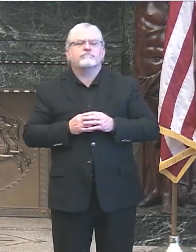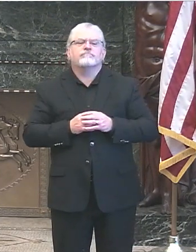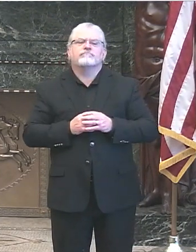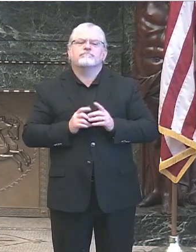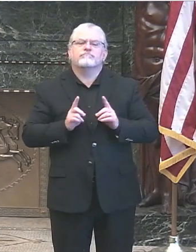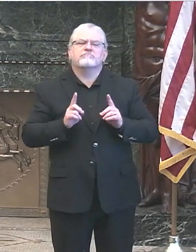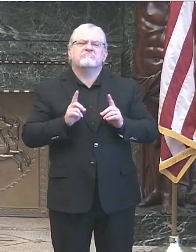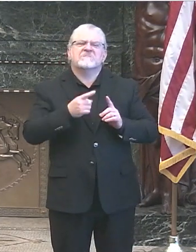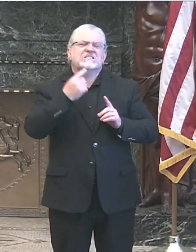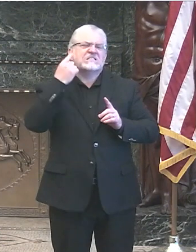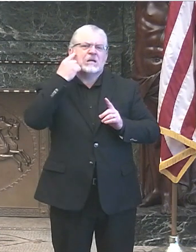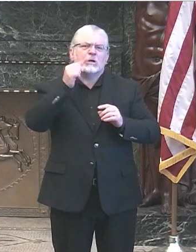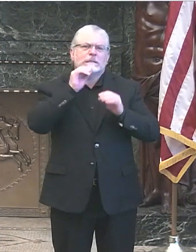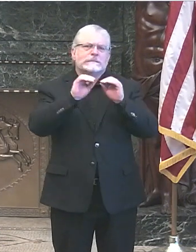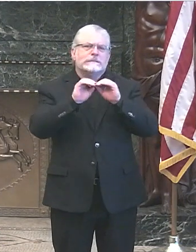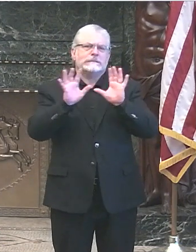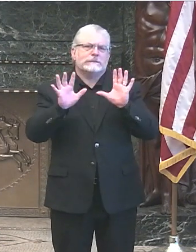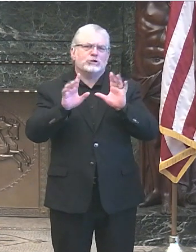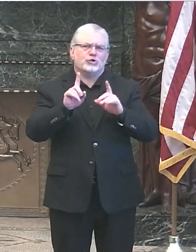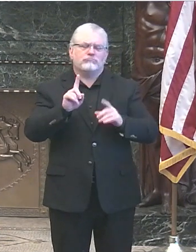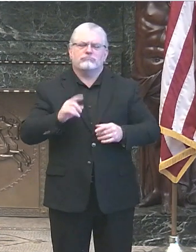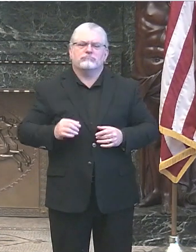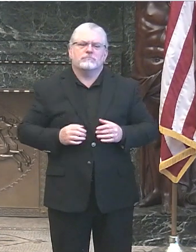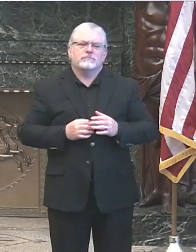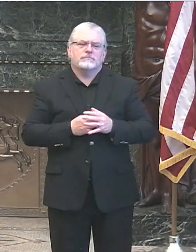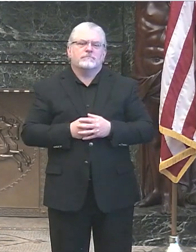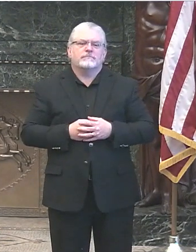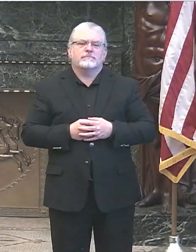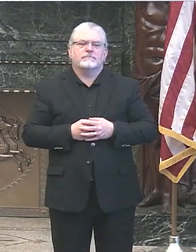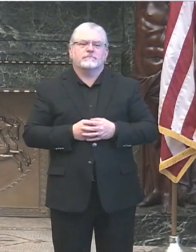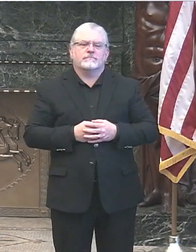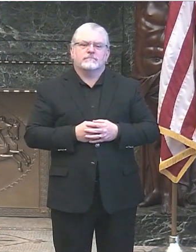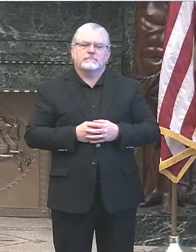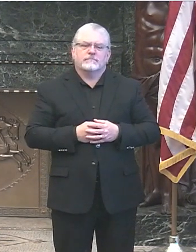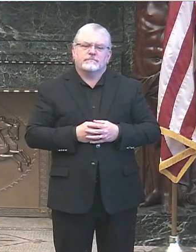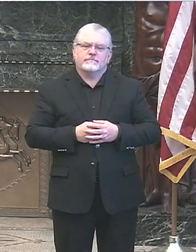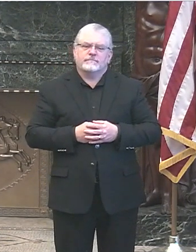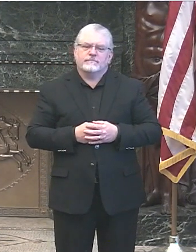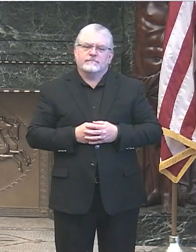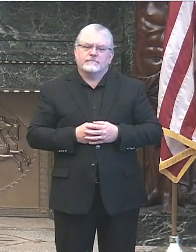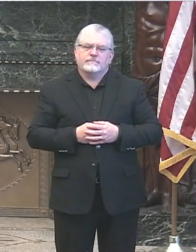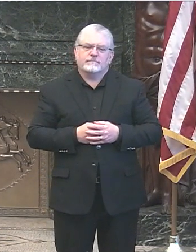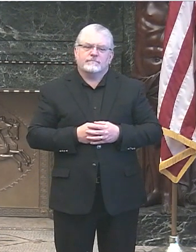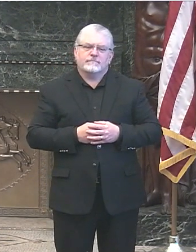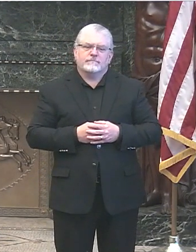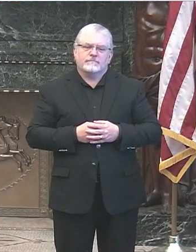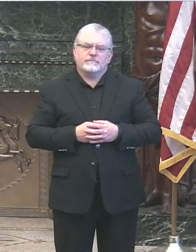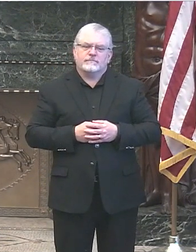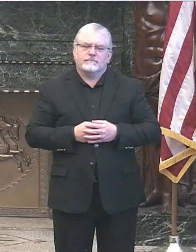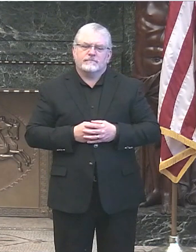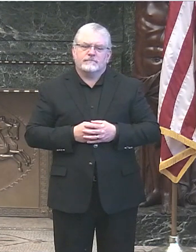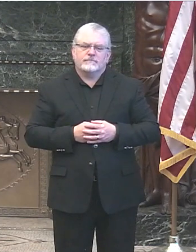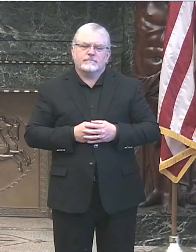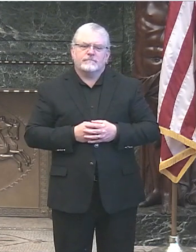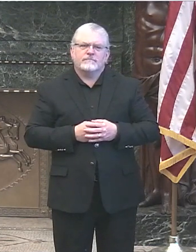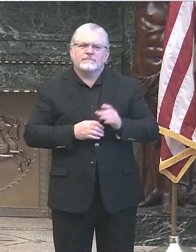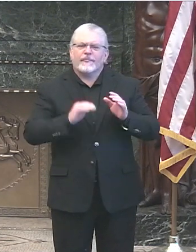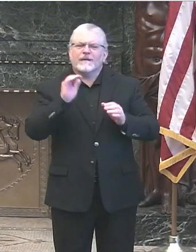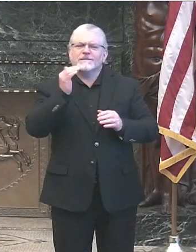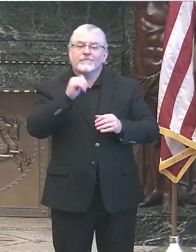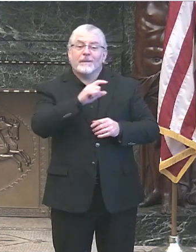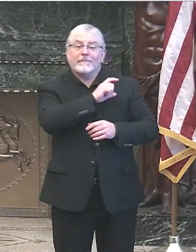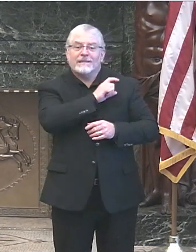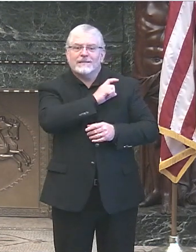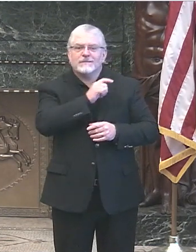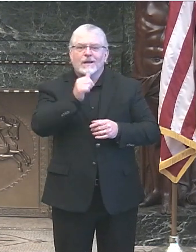just what you make of them. They're not covering their noses. They're not tied properly. They're touching the insides of them.